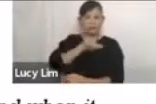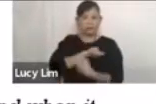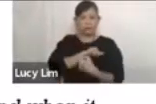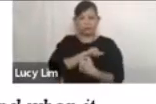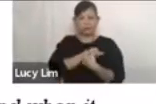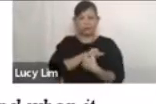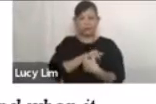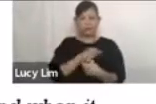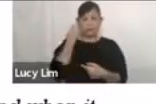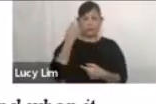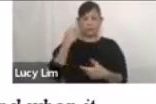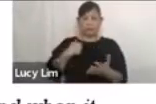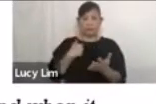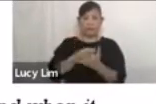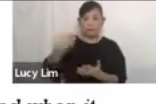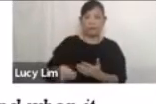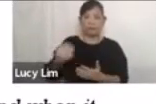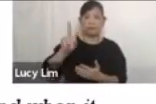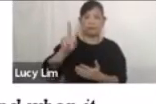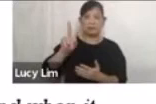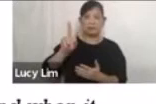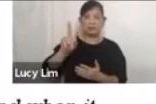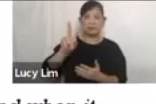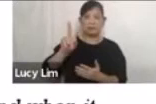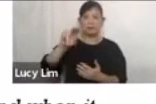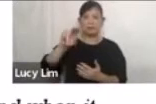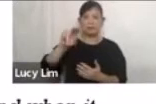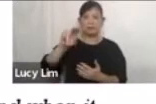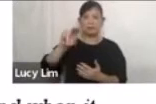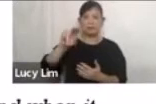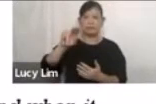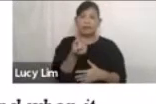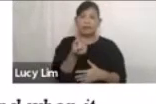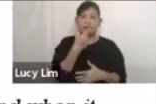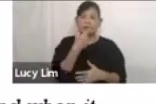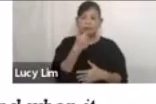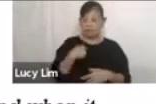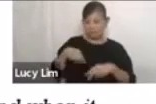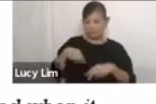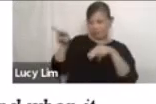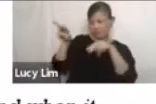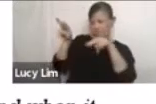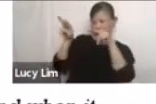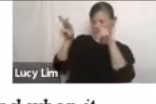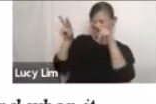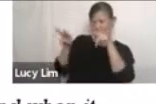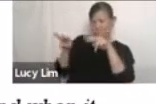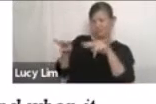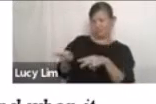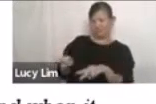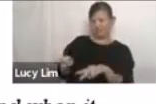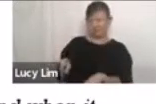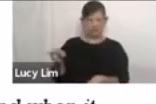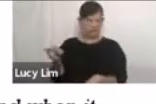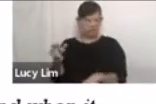tablet, the pharmacist looked at her in such a way like she was committing a murder or a sin.